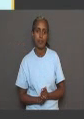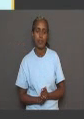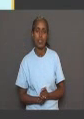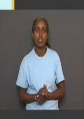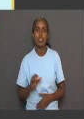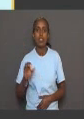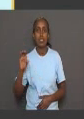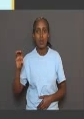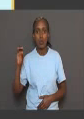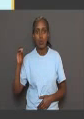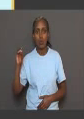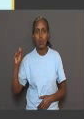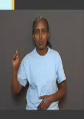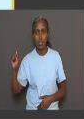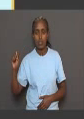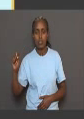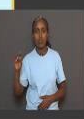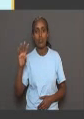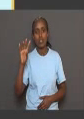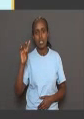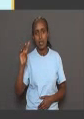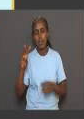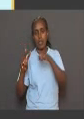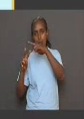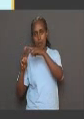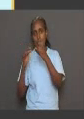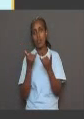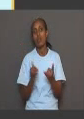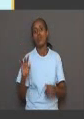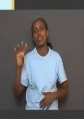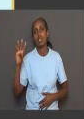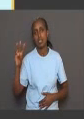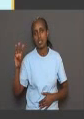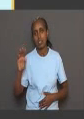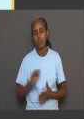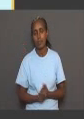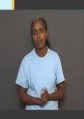The cotangent of 7 pi over 6.